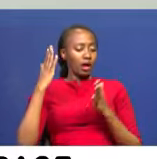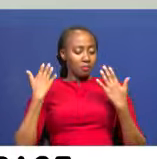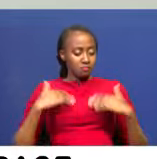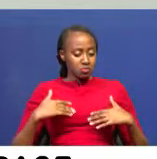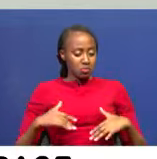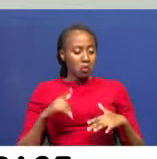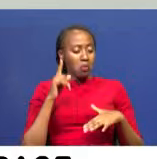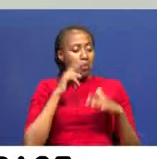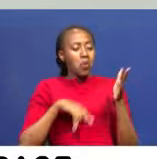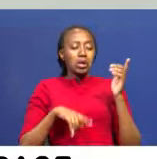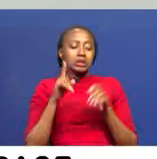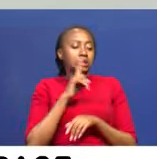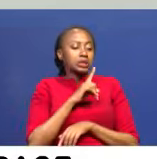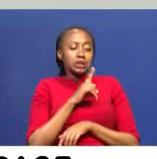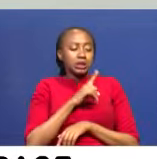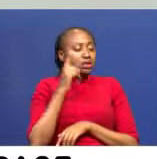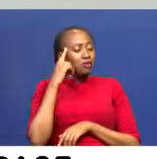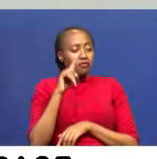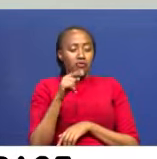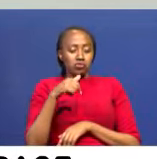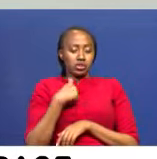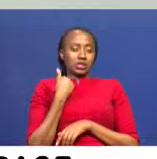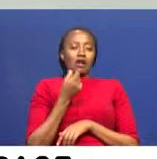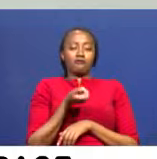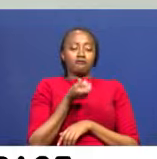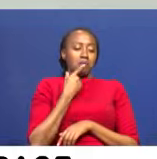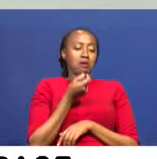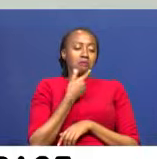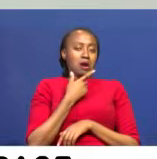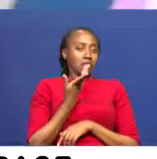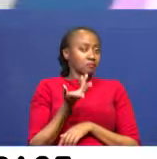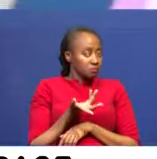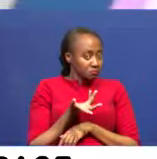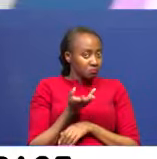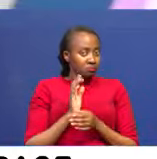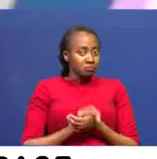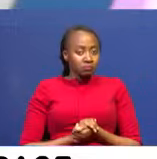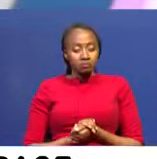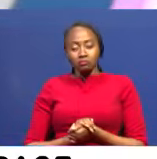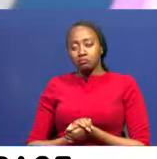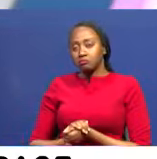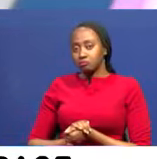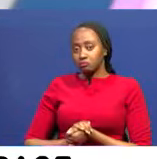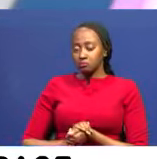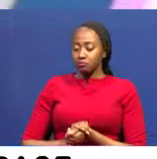this particular over-the-counter medication? So currently,